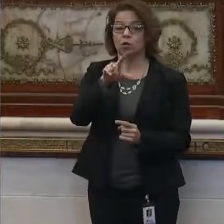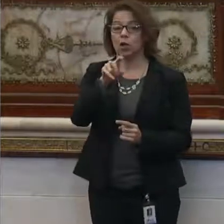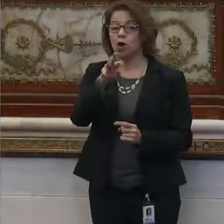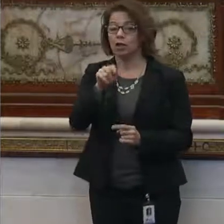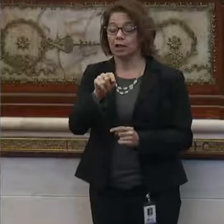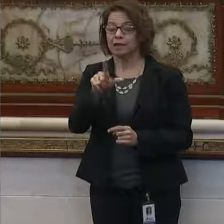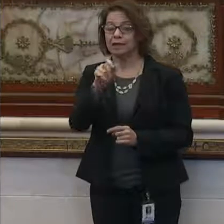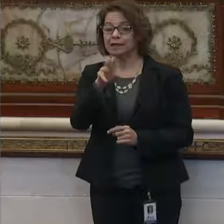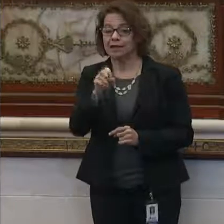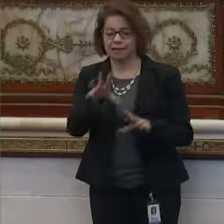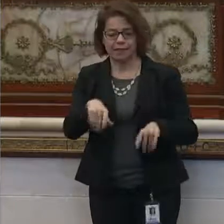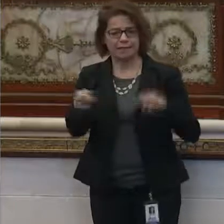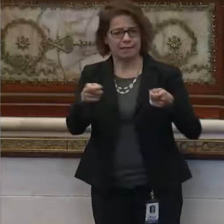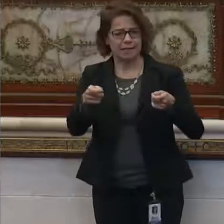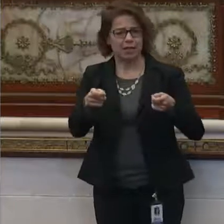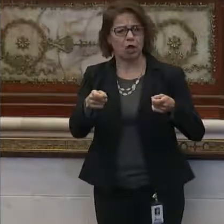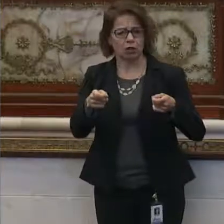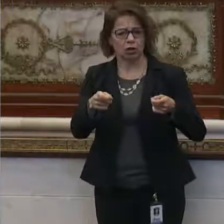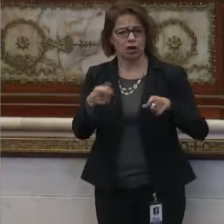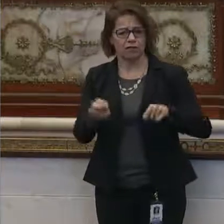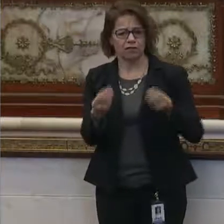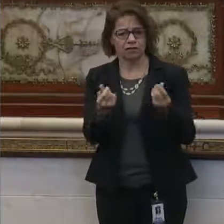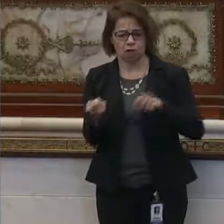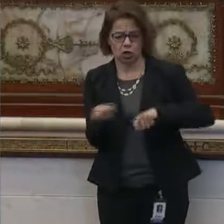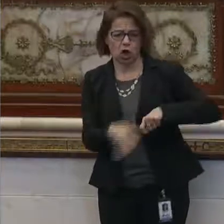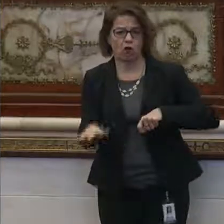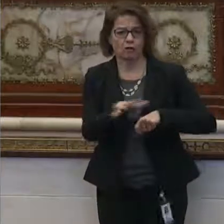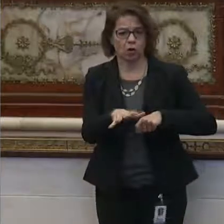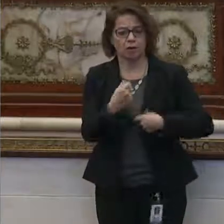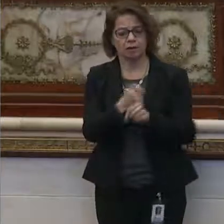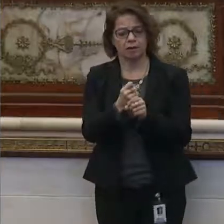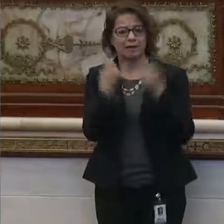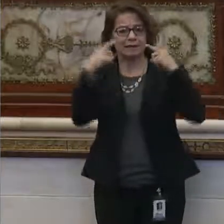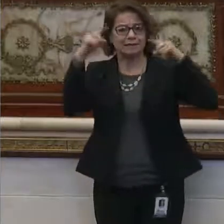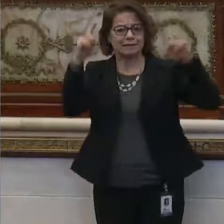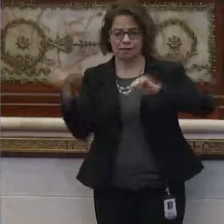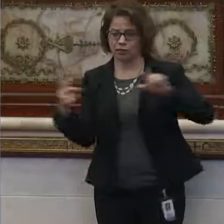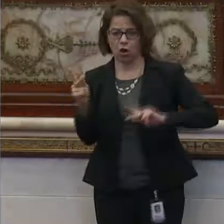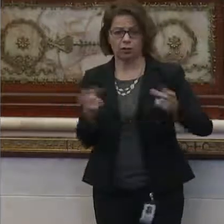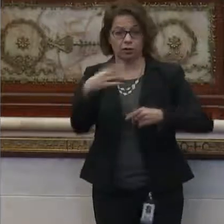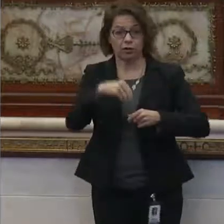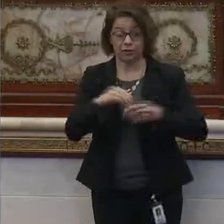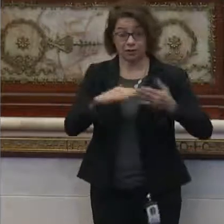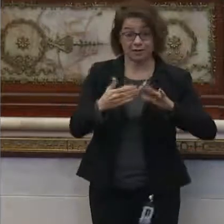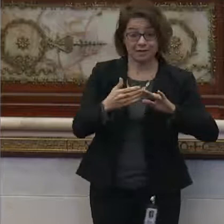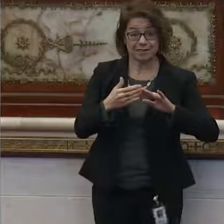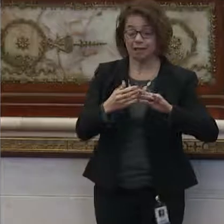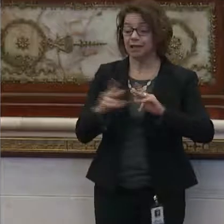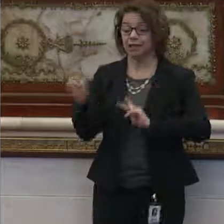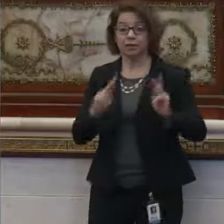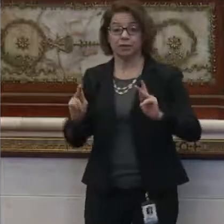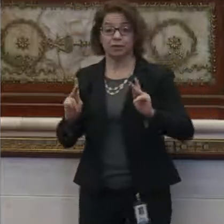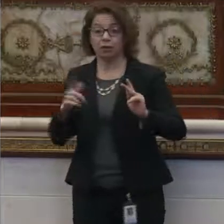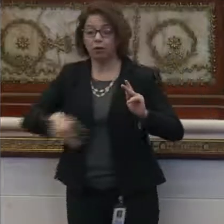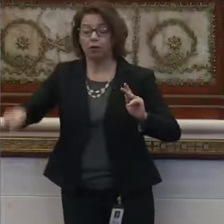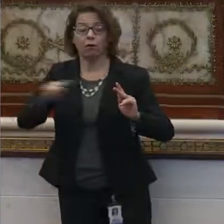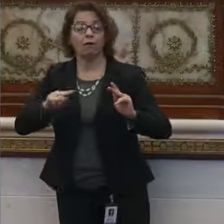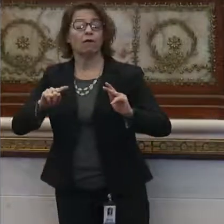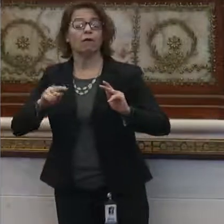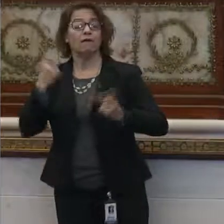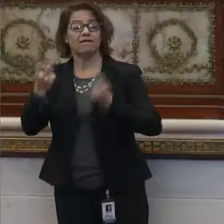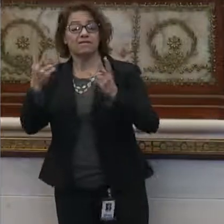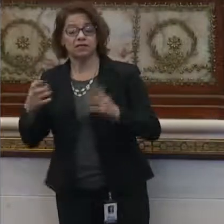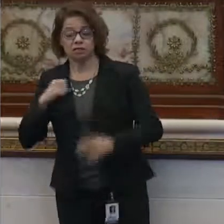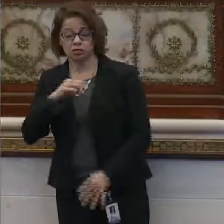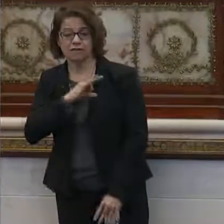management of a municipal golf course and make that course work for all parties involved, the city, the neighborhood, the children, visitors, and